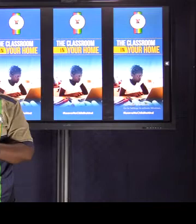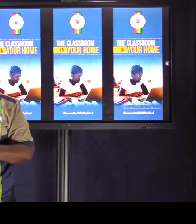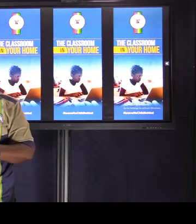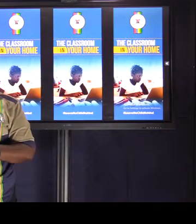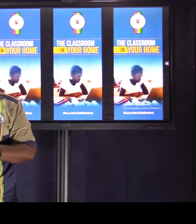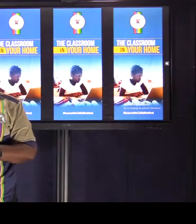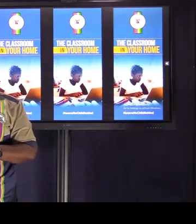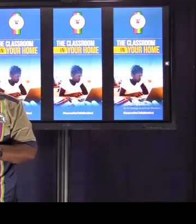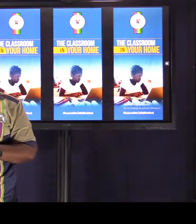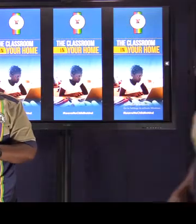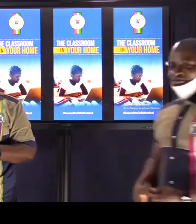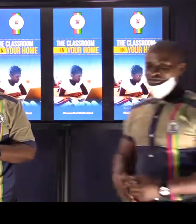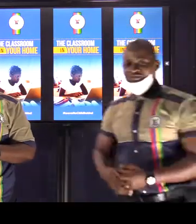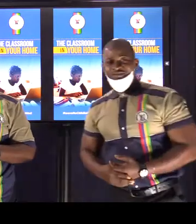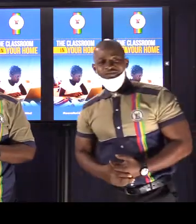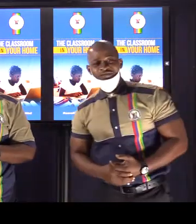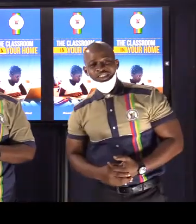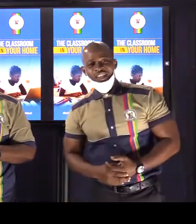wonderful teachers.